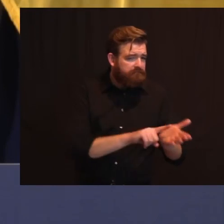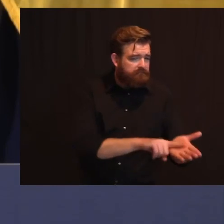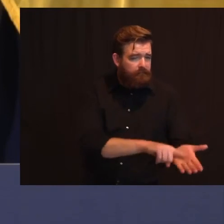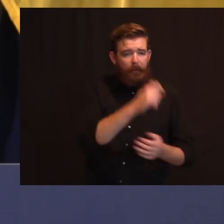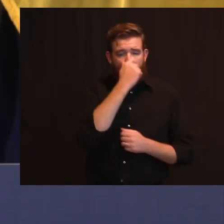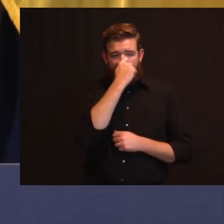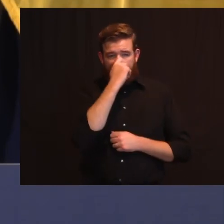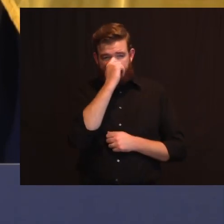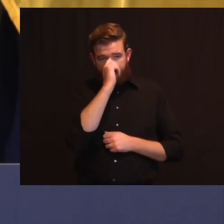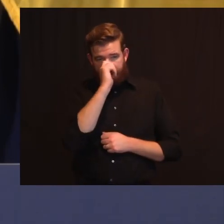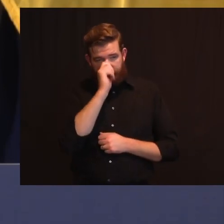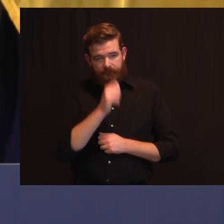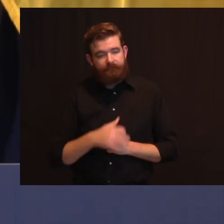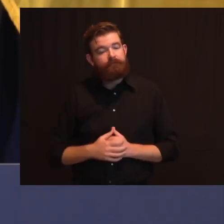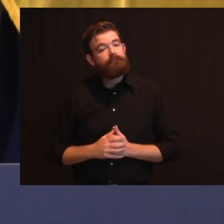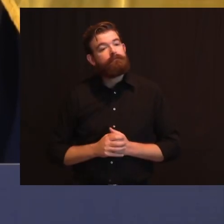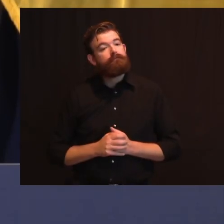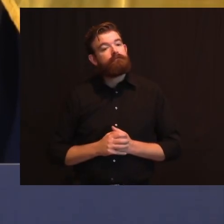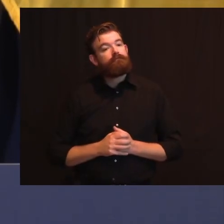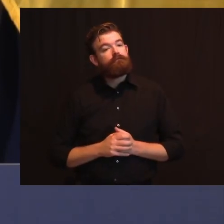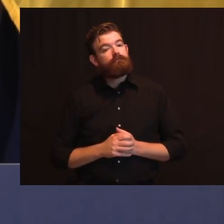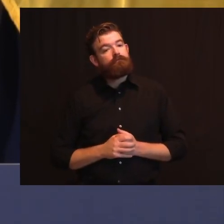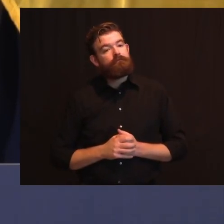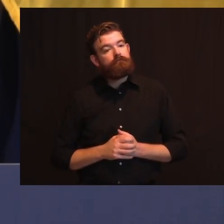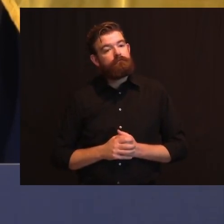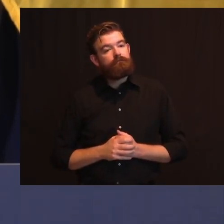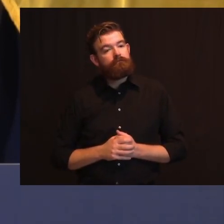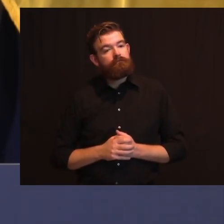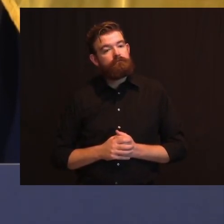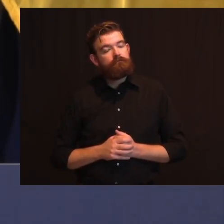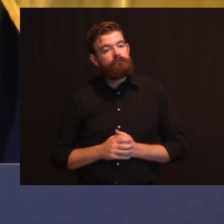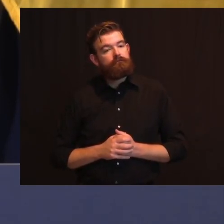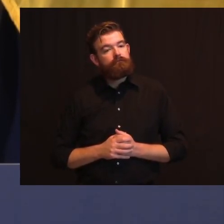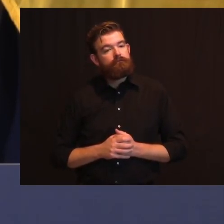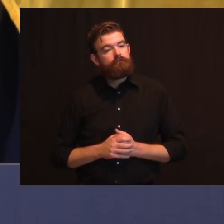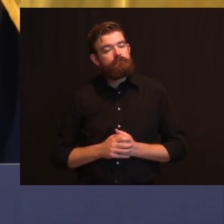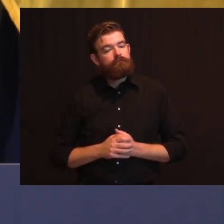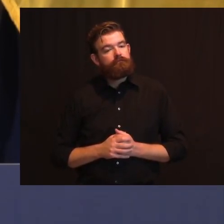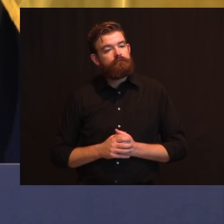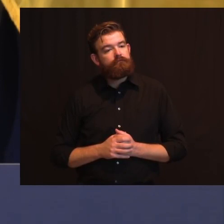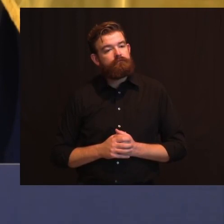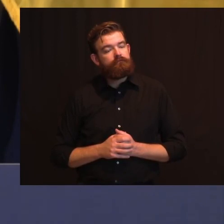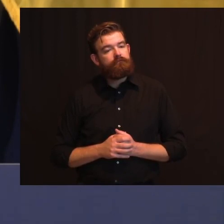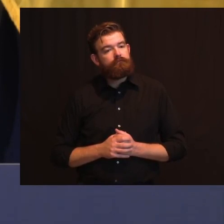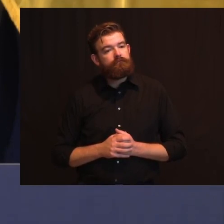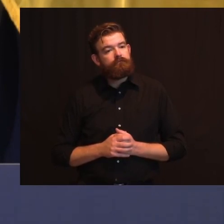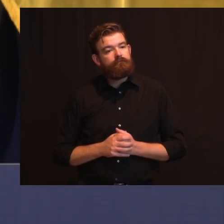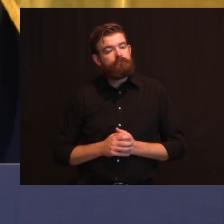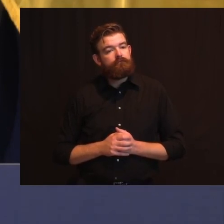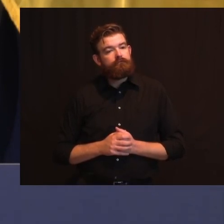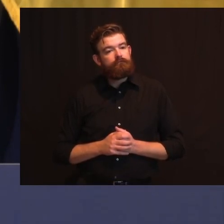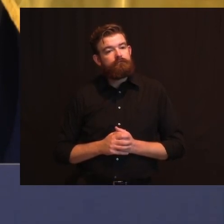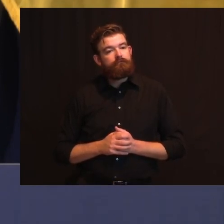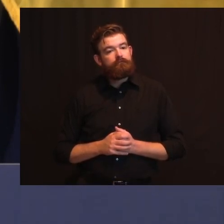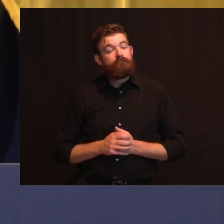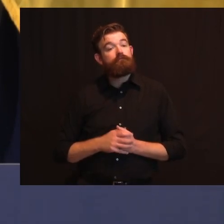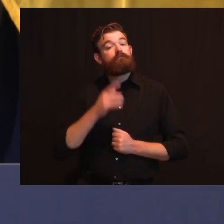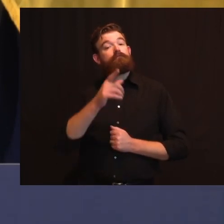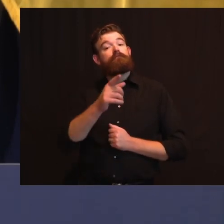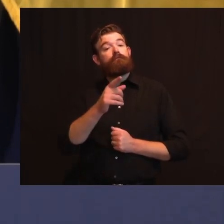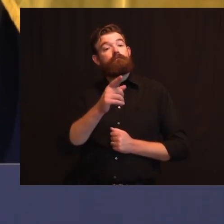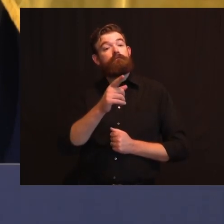But if we go back to the Patterson piece. Judy, the answer has got to be yes, the contact tracers are compiling it, but the overwhelming reason, at least as I